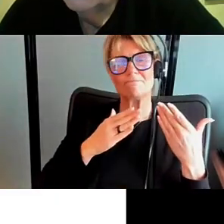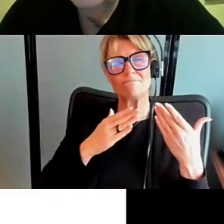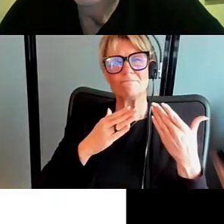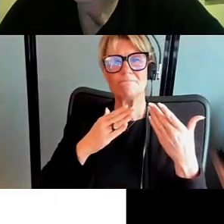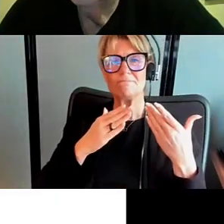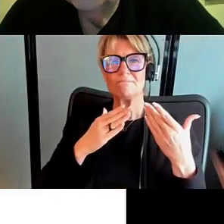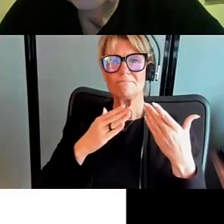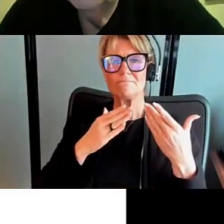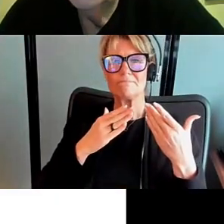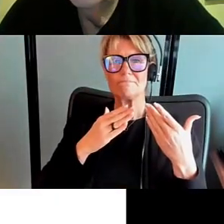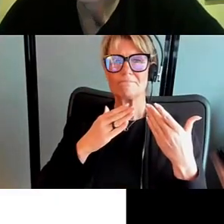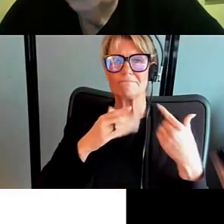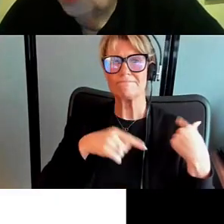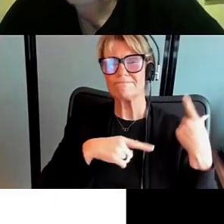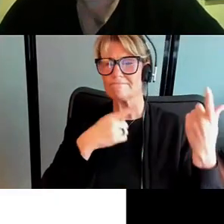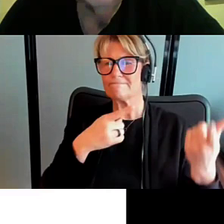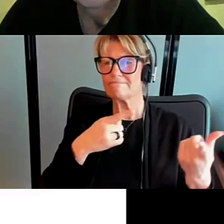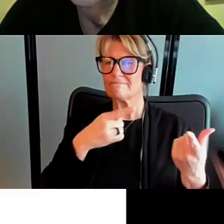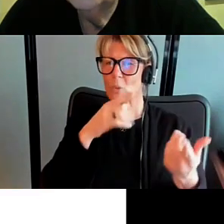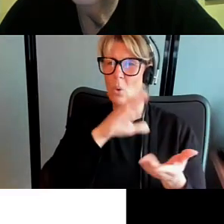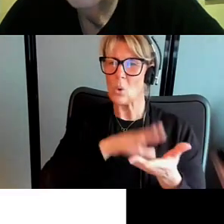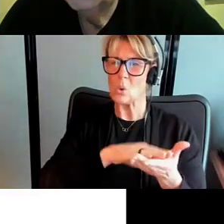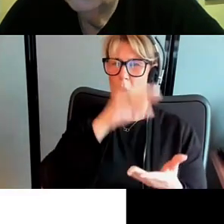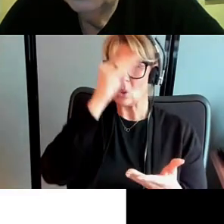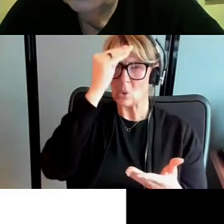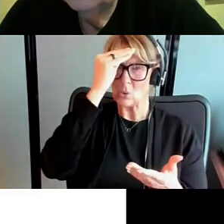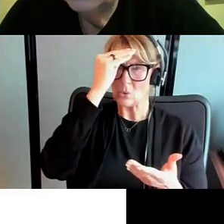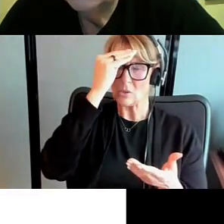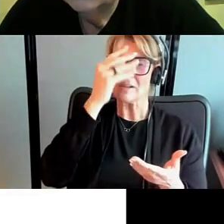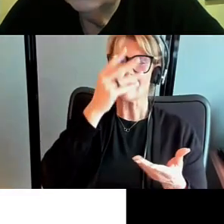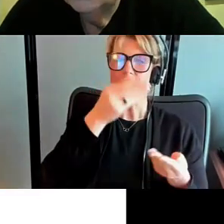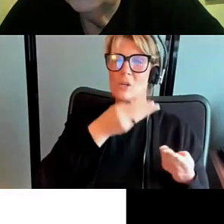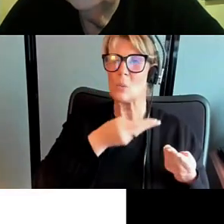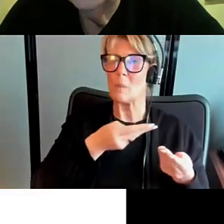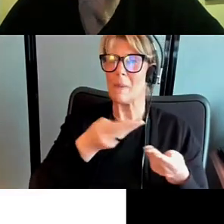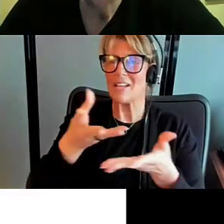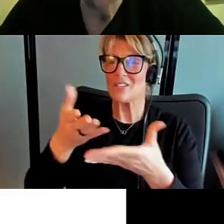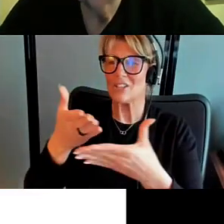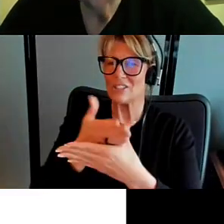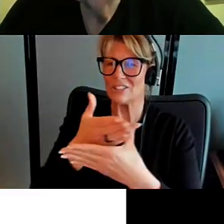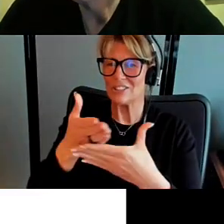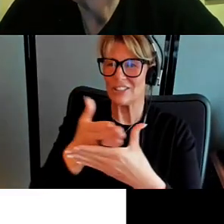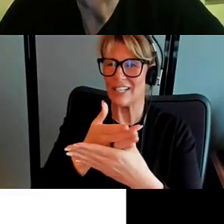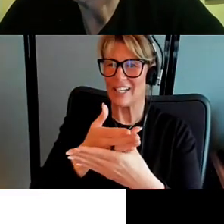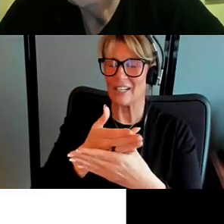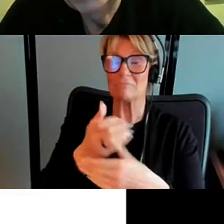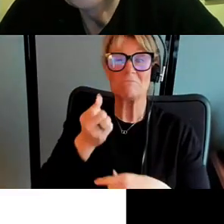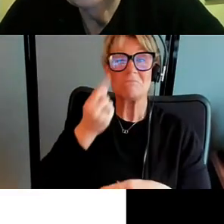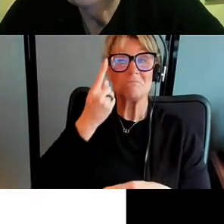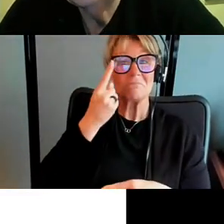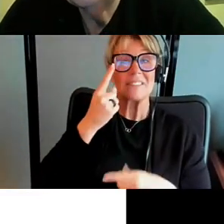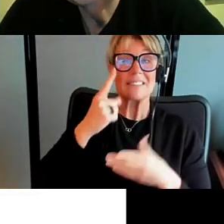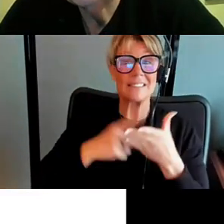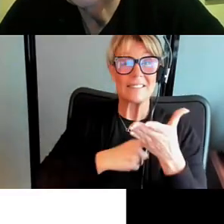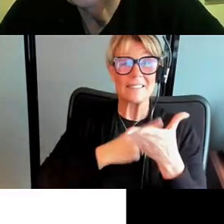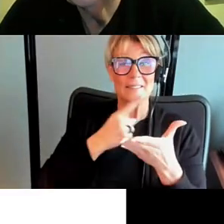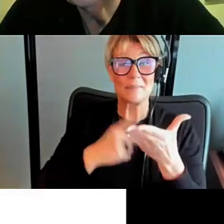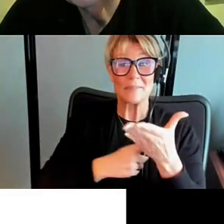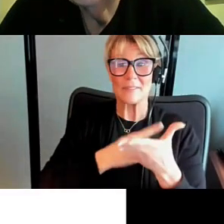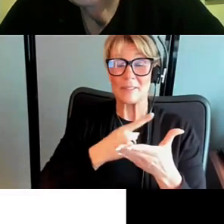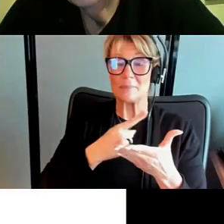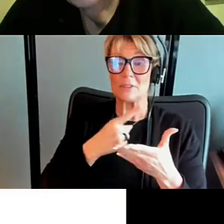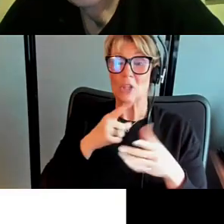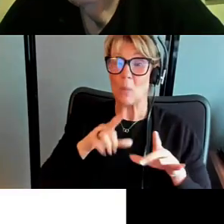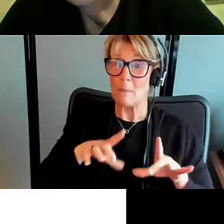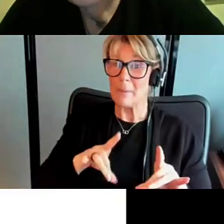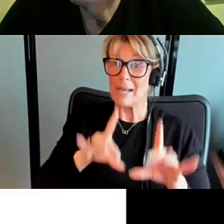some things that they had learned that you can only learn through doing, first, but to be able to share that with new